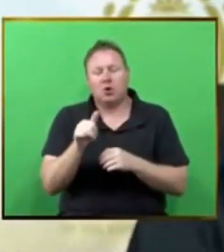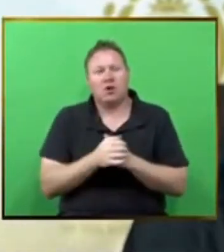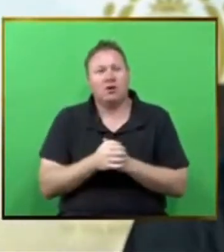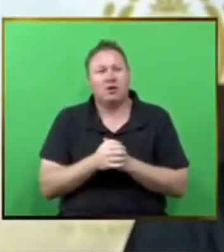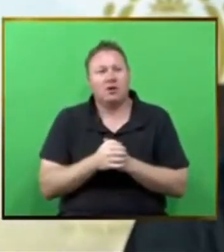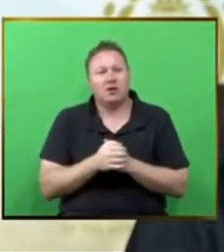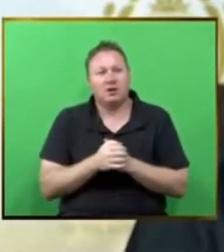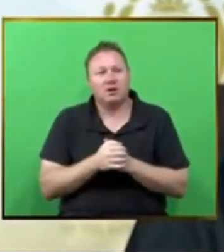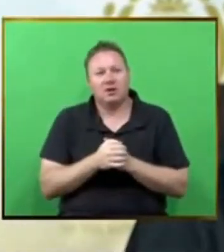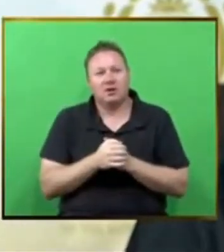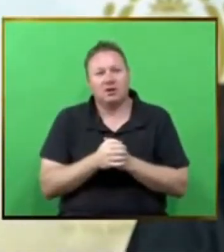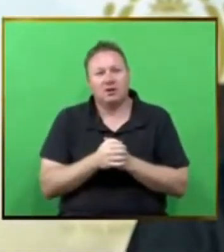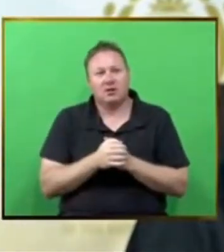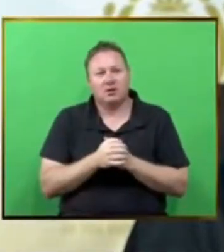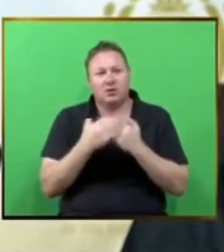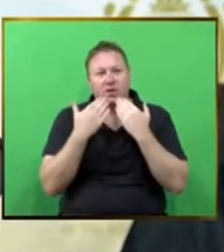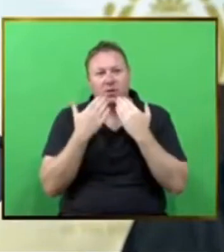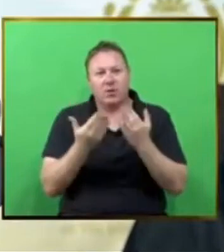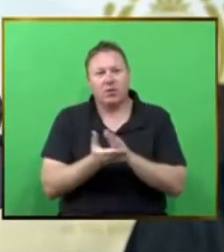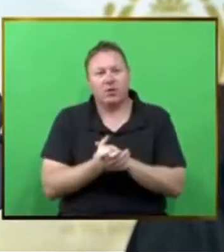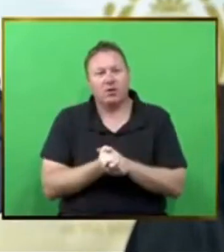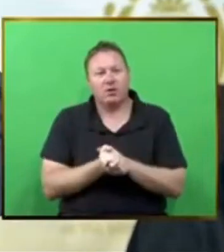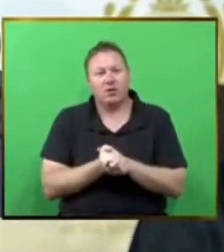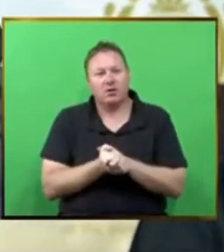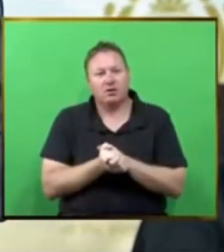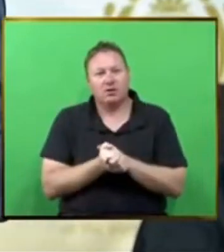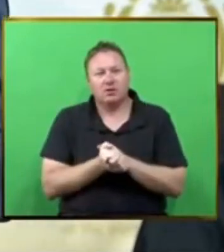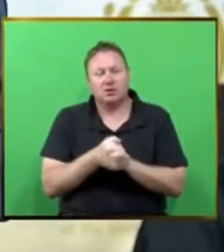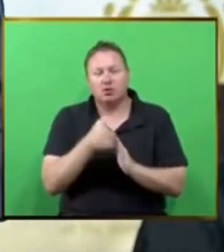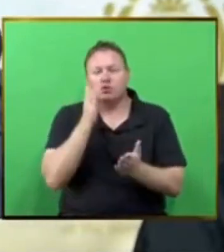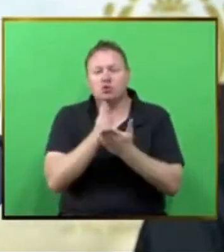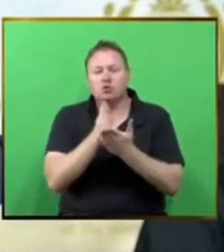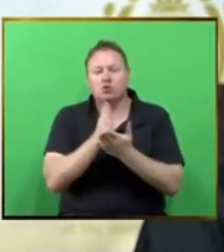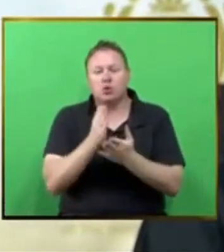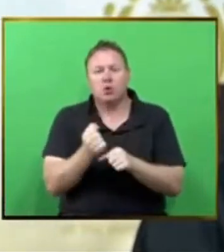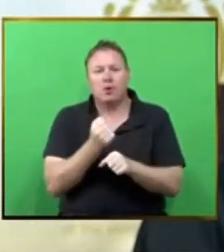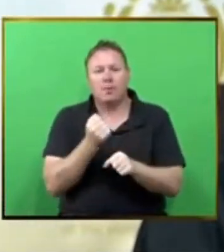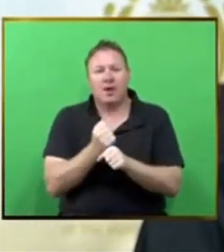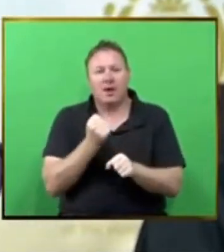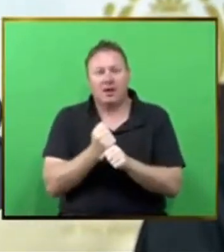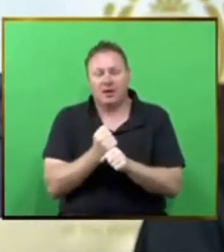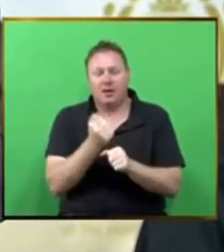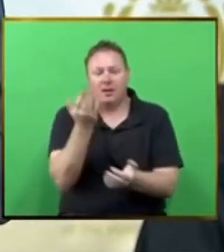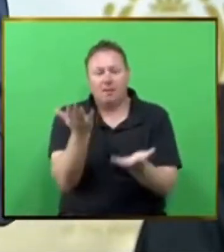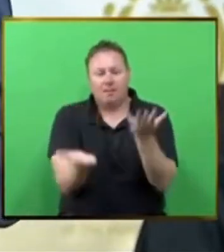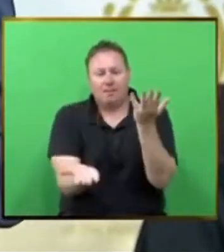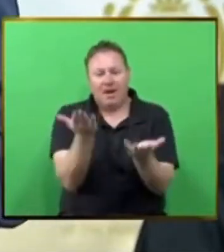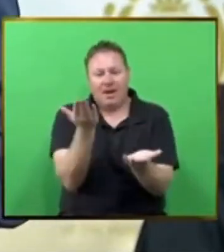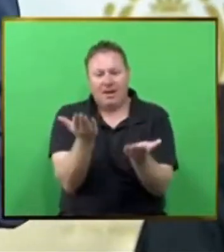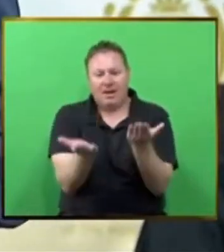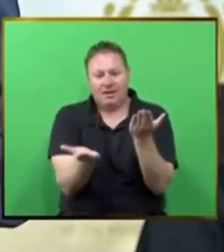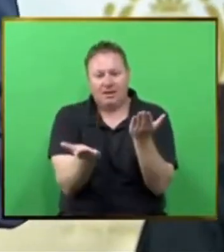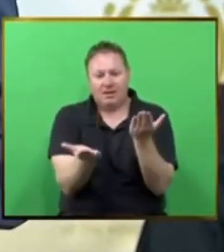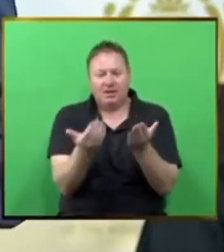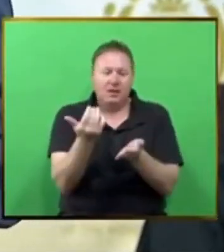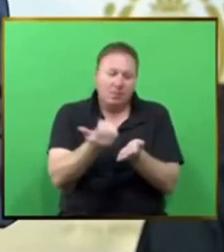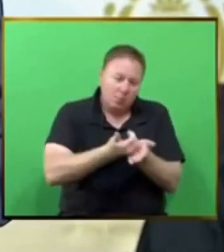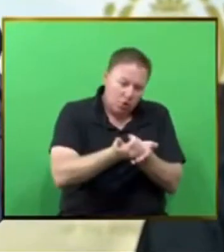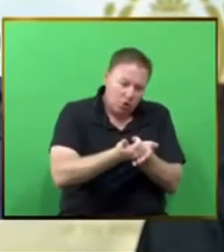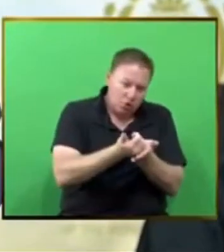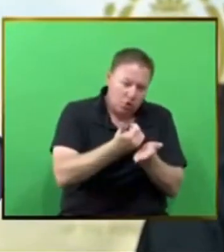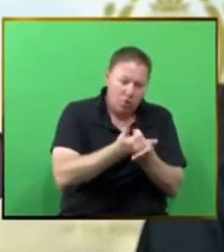the two-pot system ensures that we strike a balance between preserving contributions